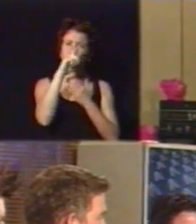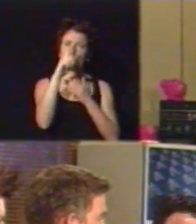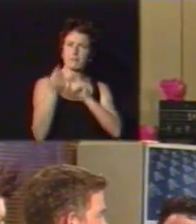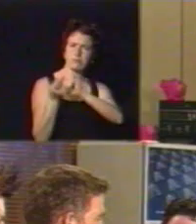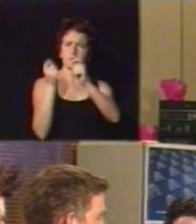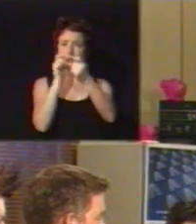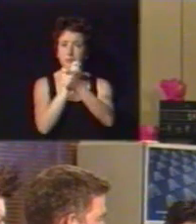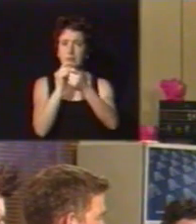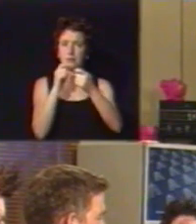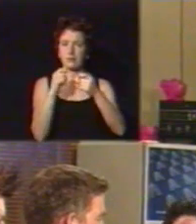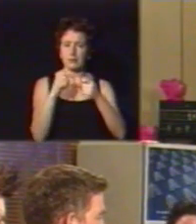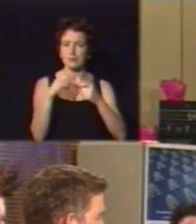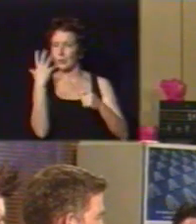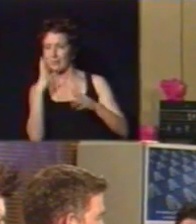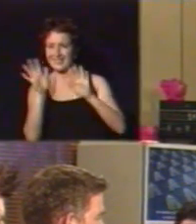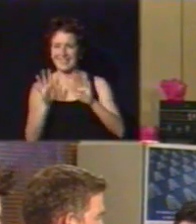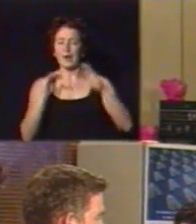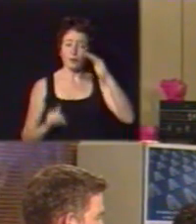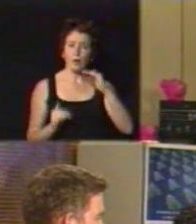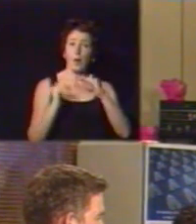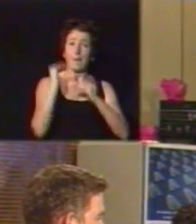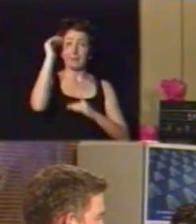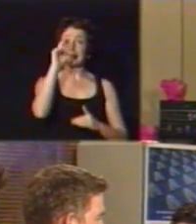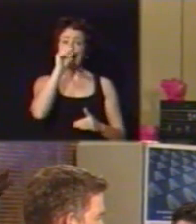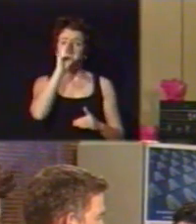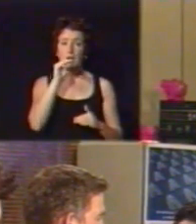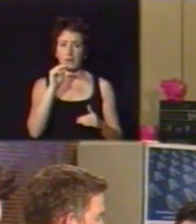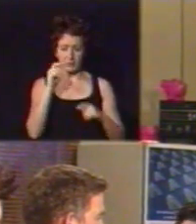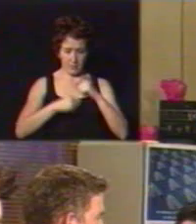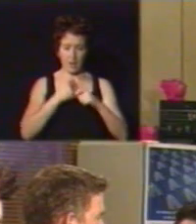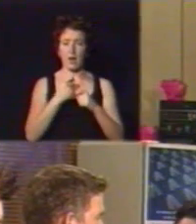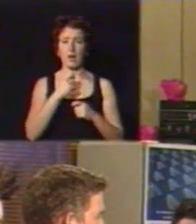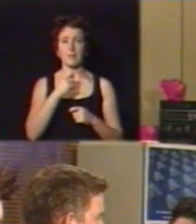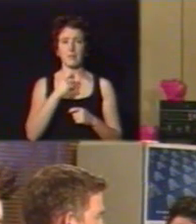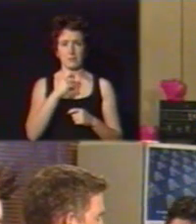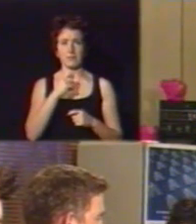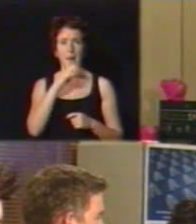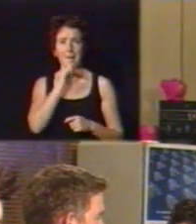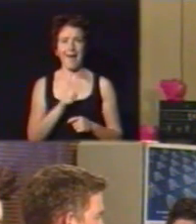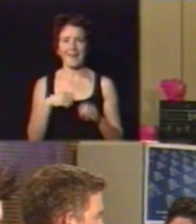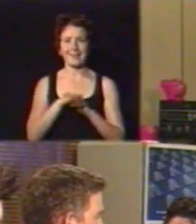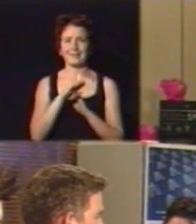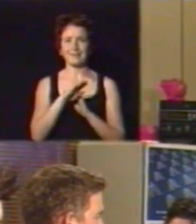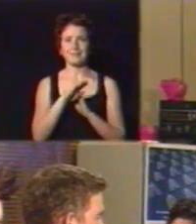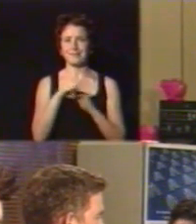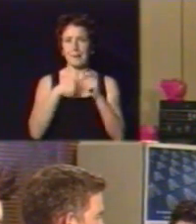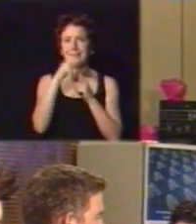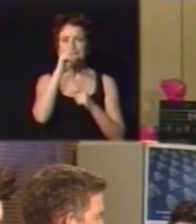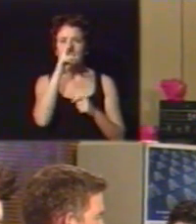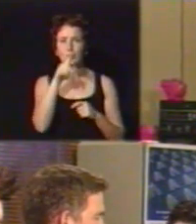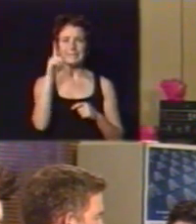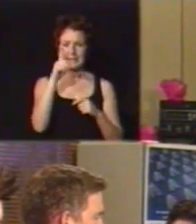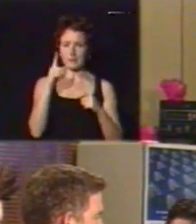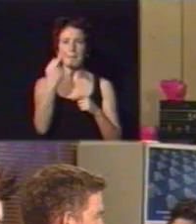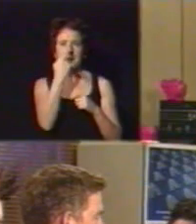through puberty. and end up looking as a male when you're a teenager. So the testes end up descending, and all those sorts of things